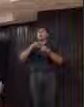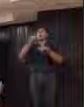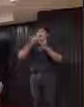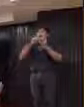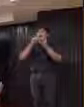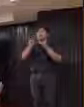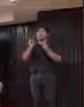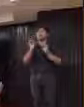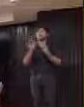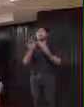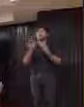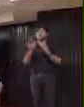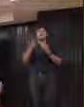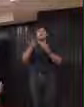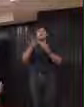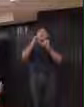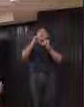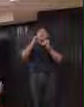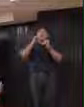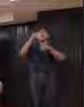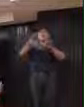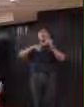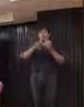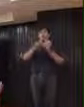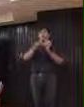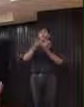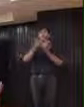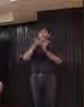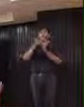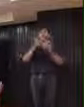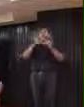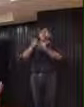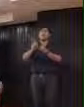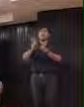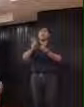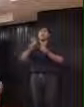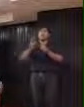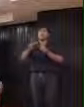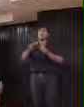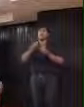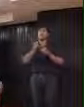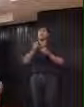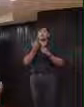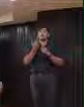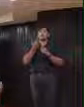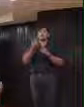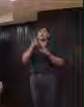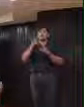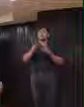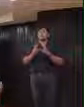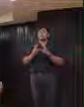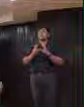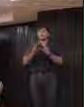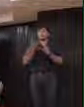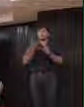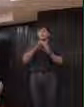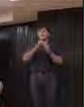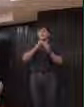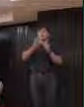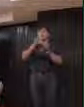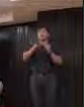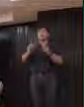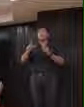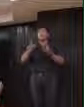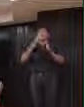what way the polling booths were seized by certain groups of gundas. There was nobody willing to